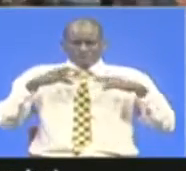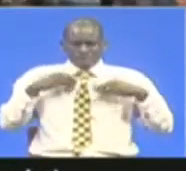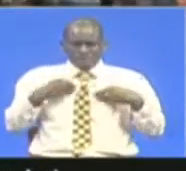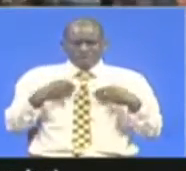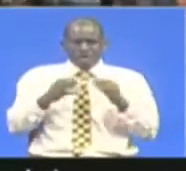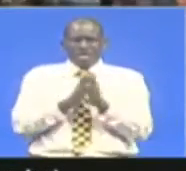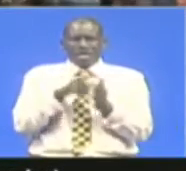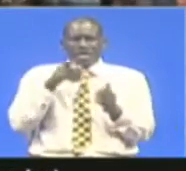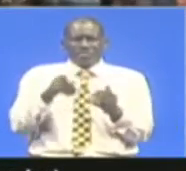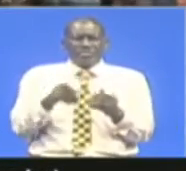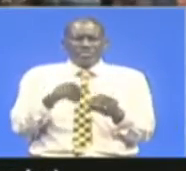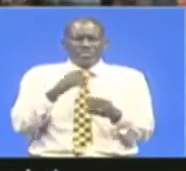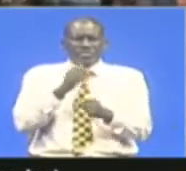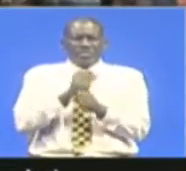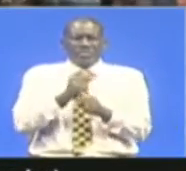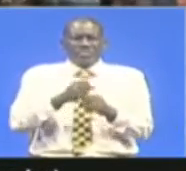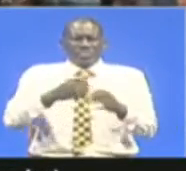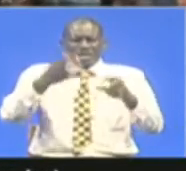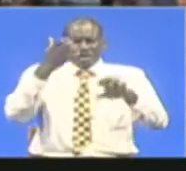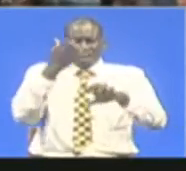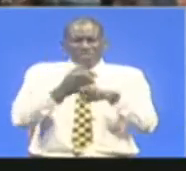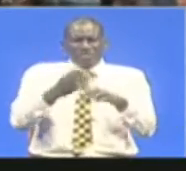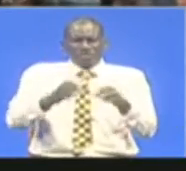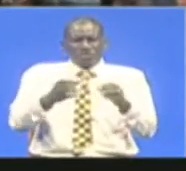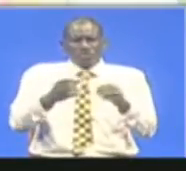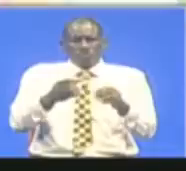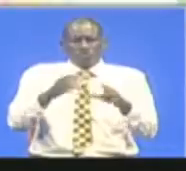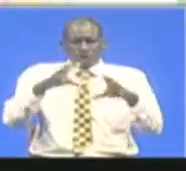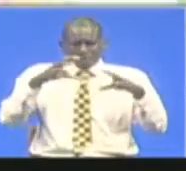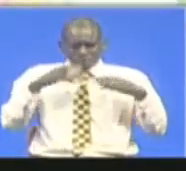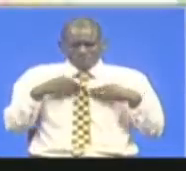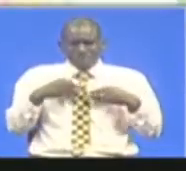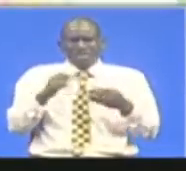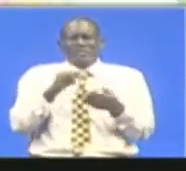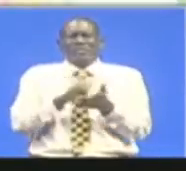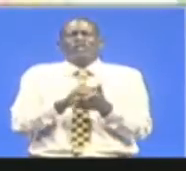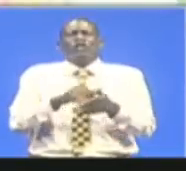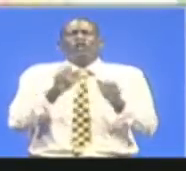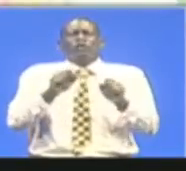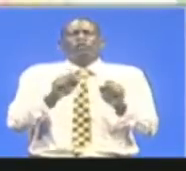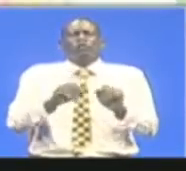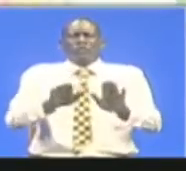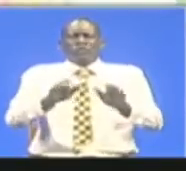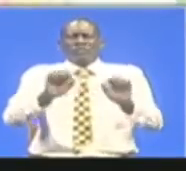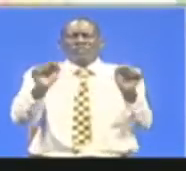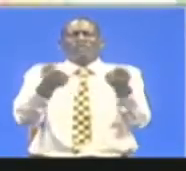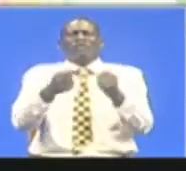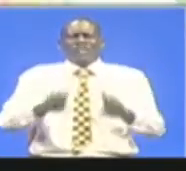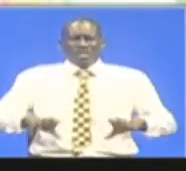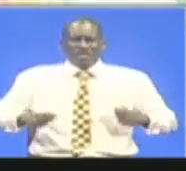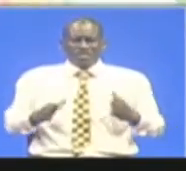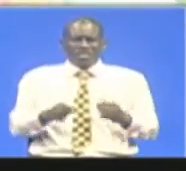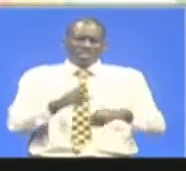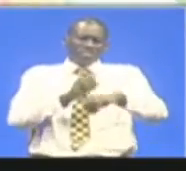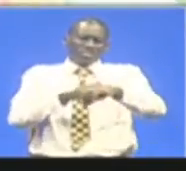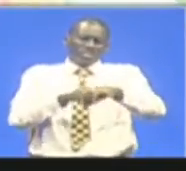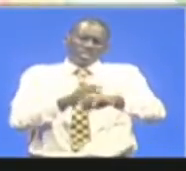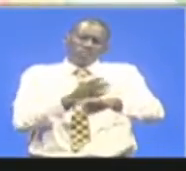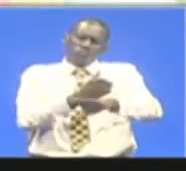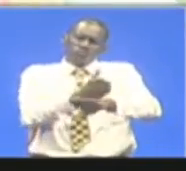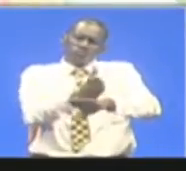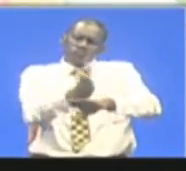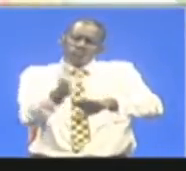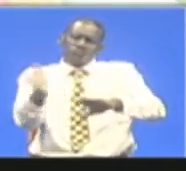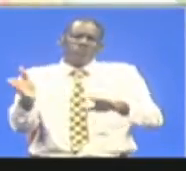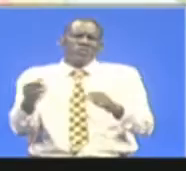more difficult swallow is that they believe the deaths were avoidable. Because the time elapsed enough to save the lives. More so